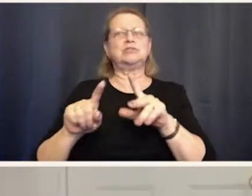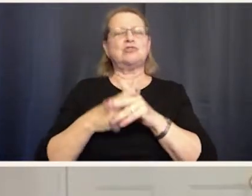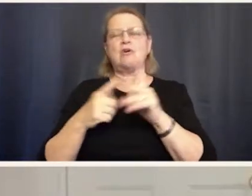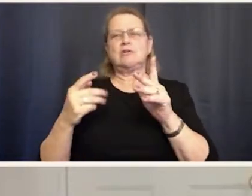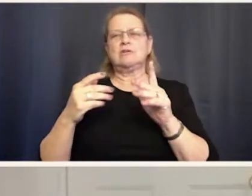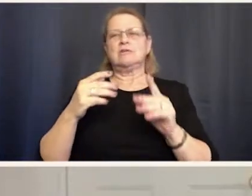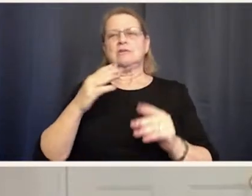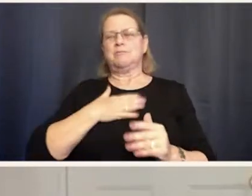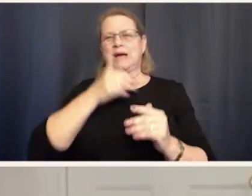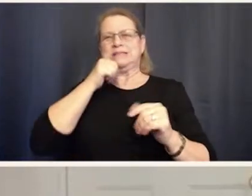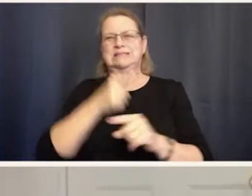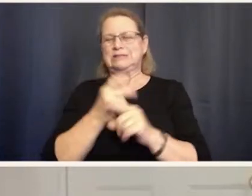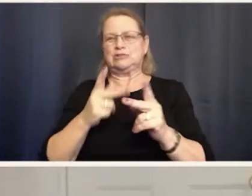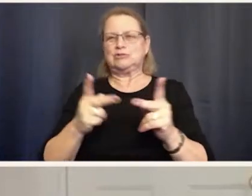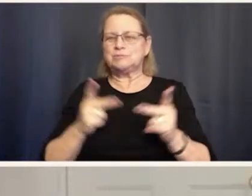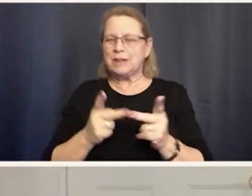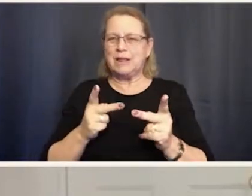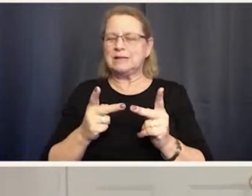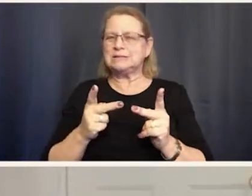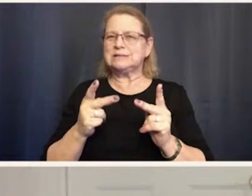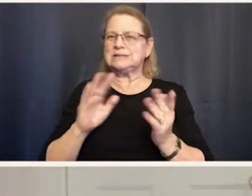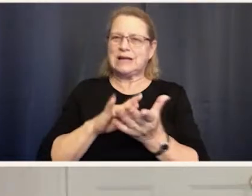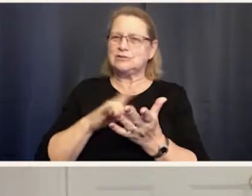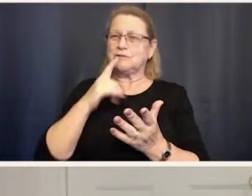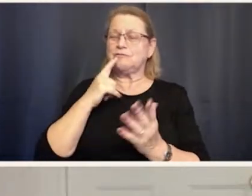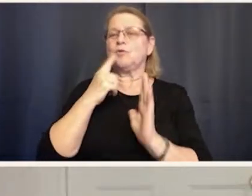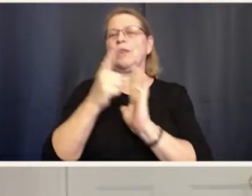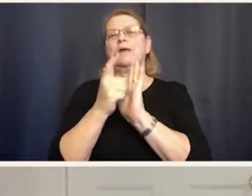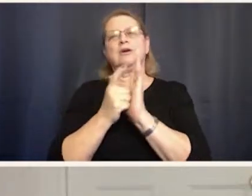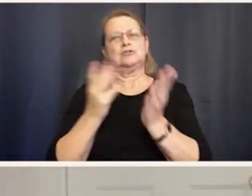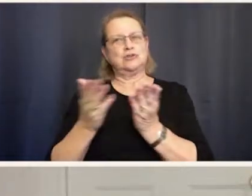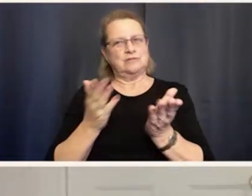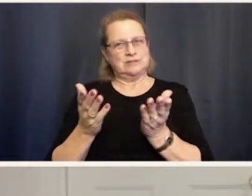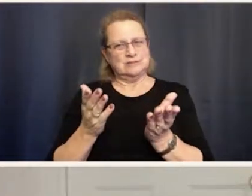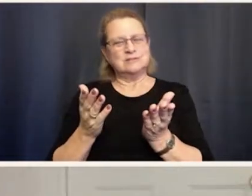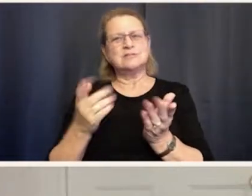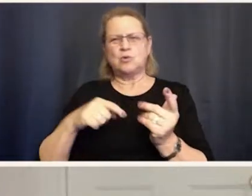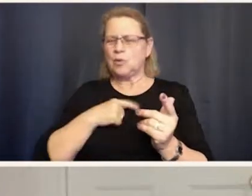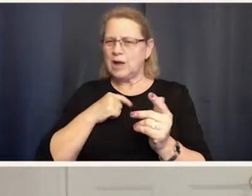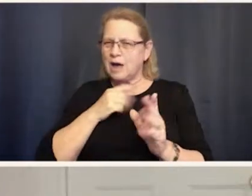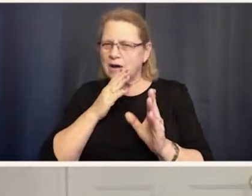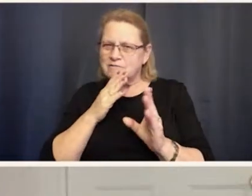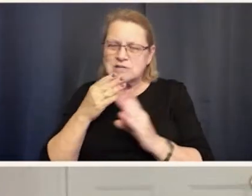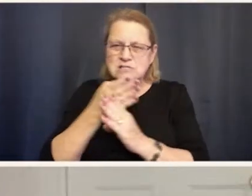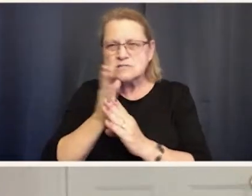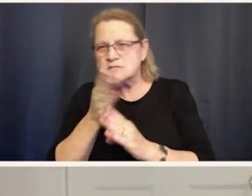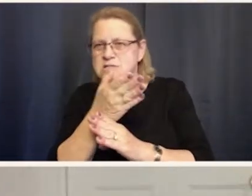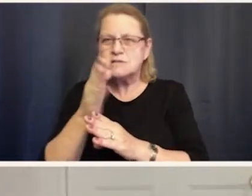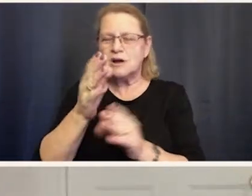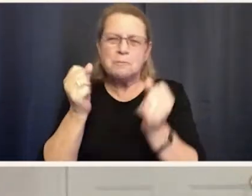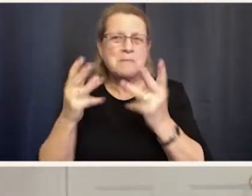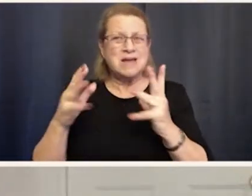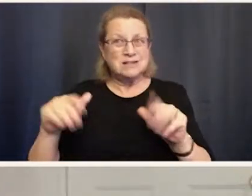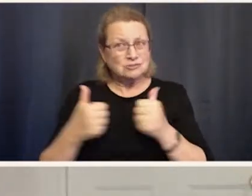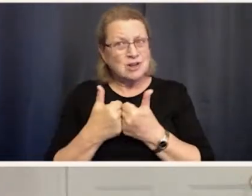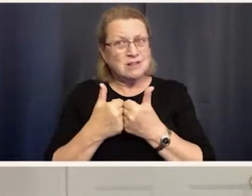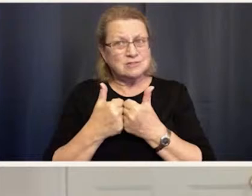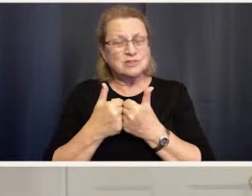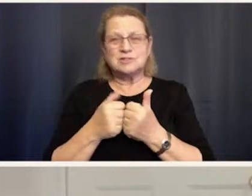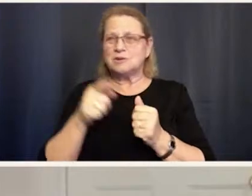Legal Services. We have navigated many challenges along the way, and you have always been